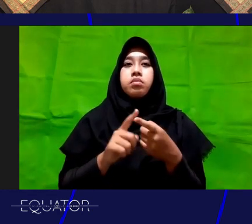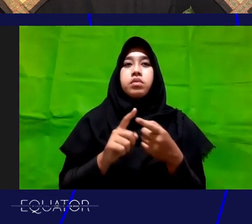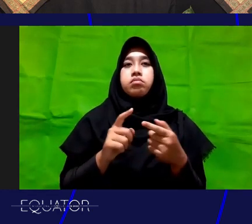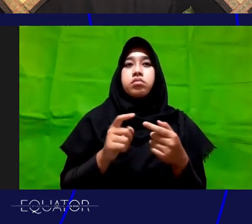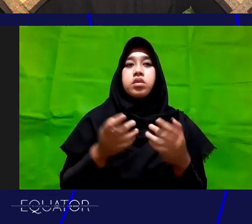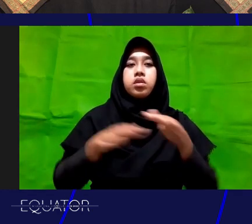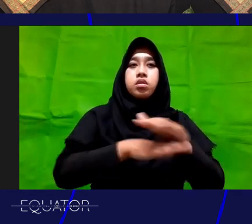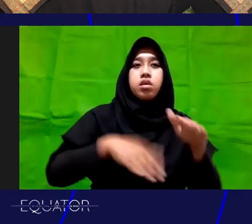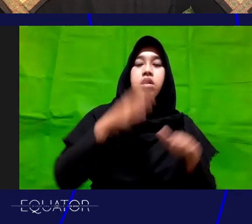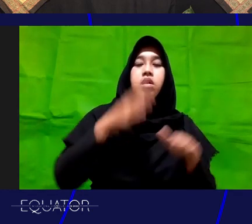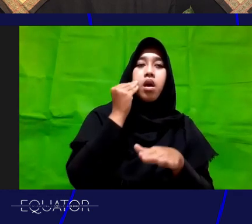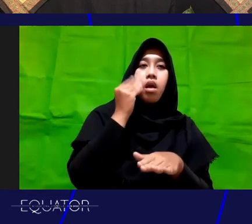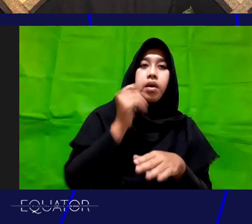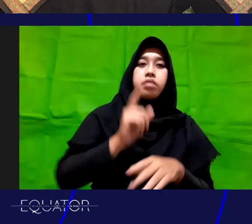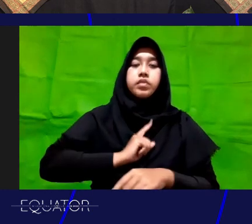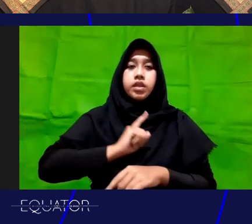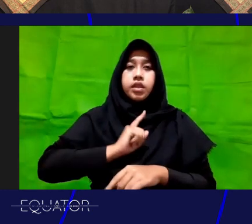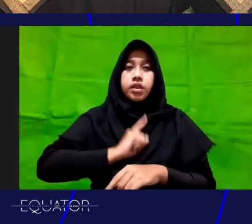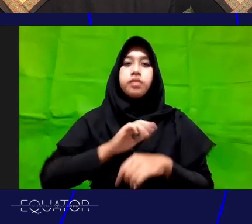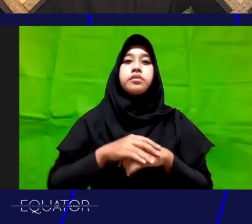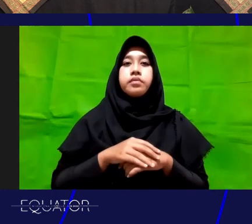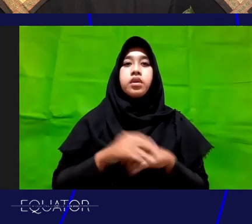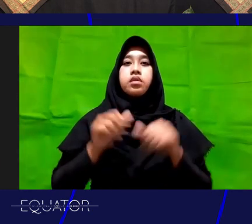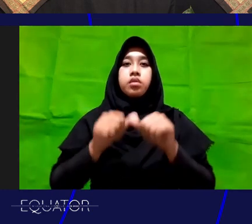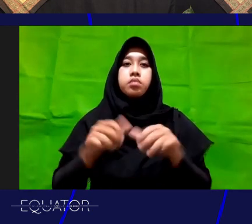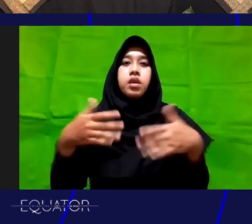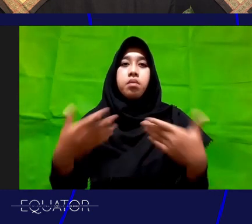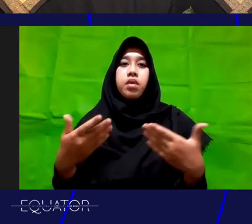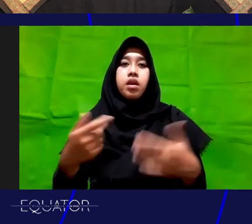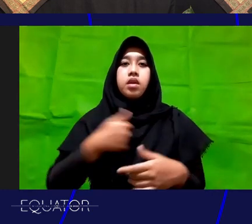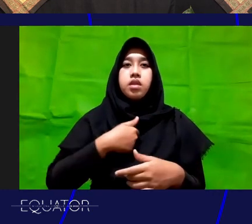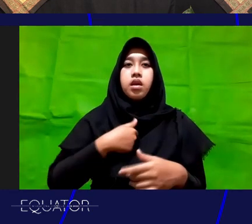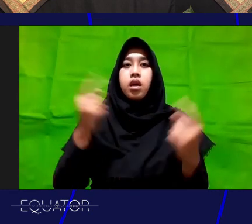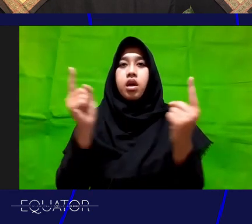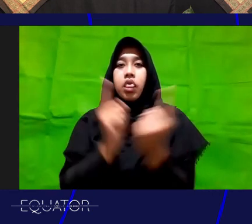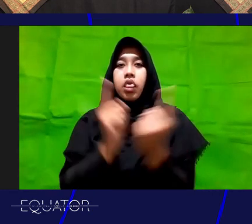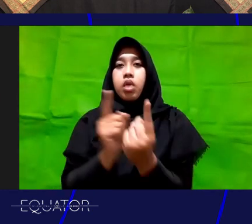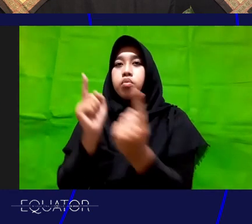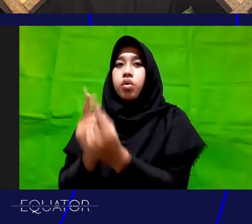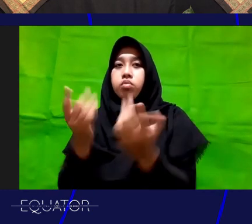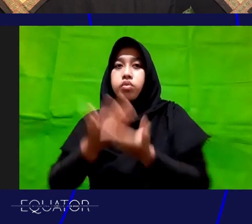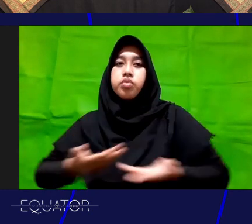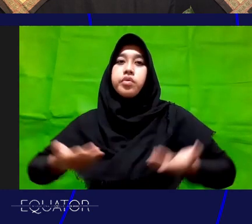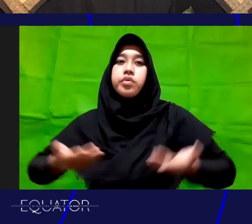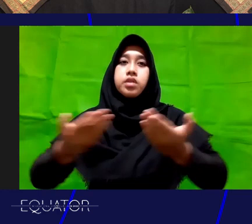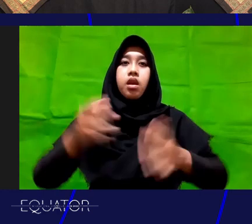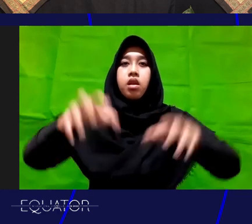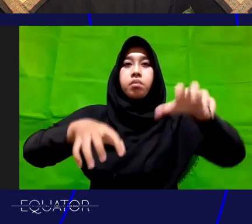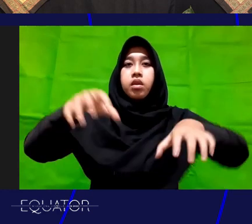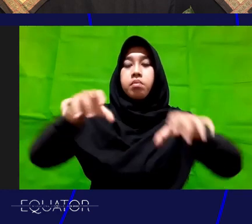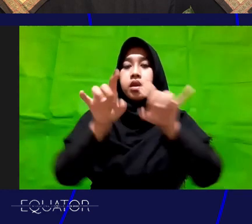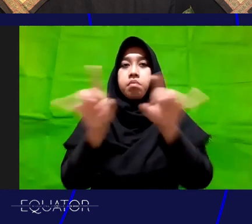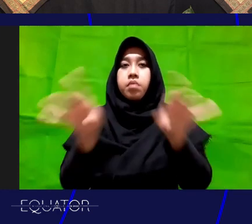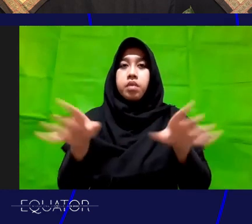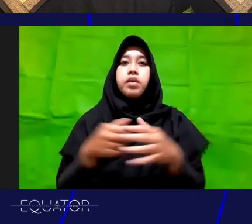that have been post-colonial, and how this can make it the vision wider. While also these countries who had a lot of power structures